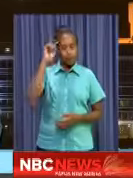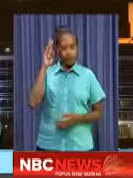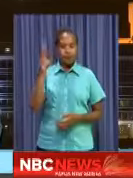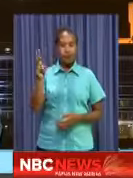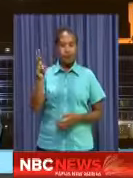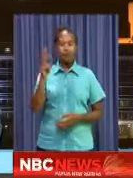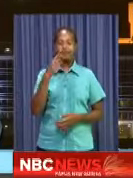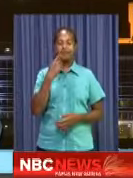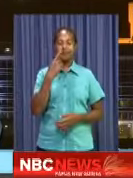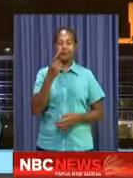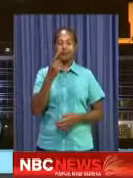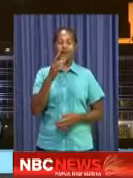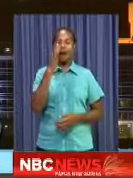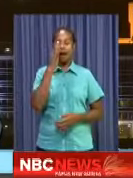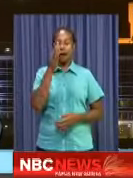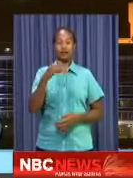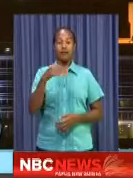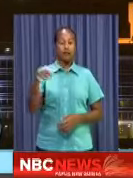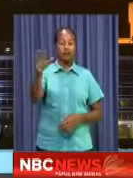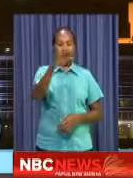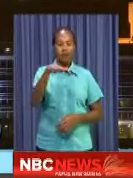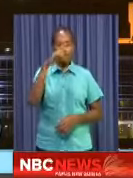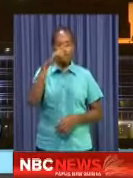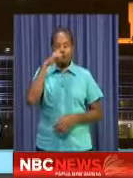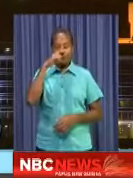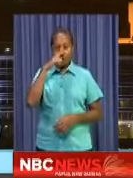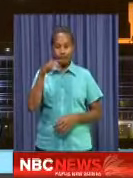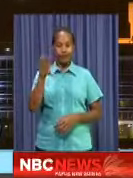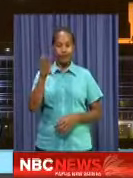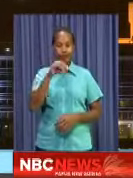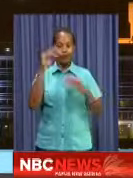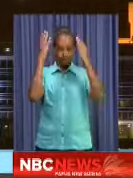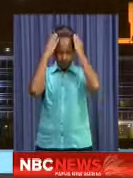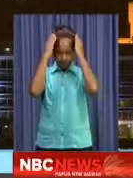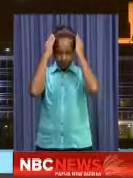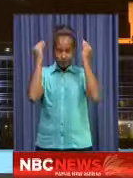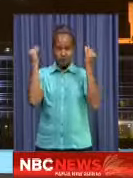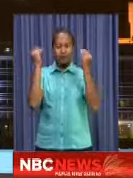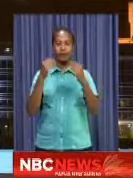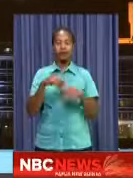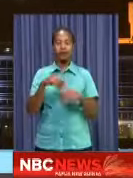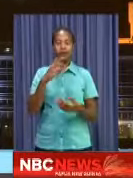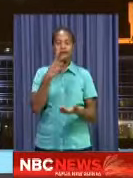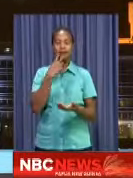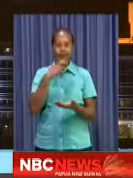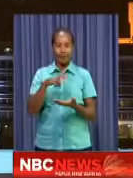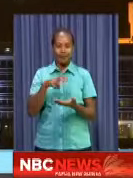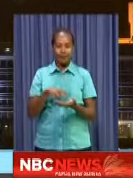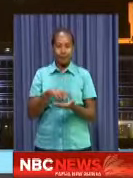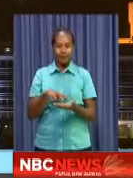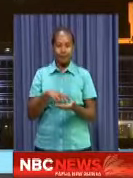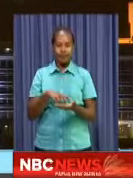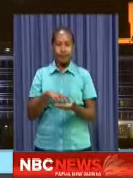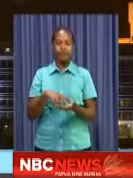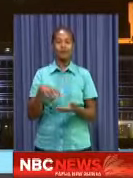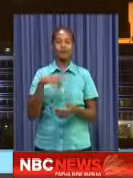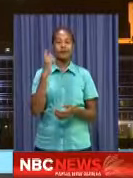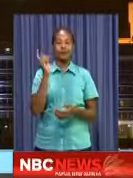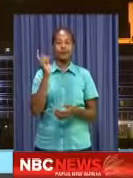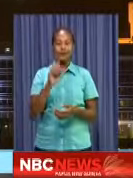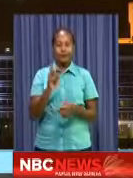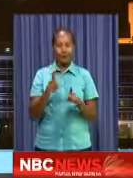Minister James Marrape has appealed to his people of Taripori to use the power of forgiveness to heal their differences